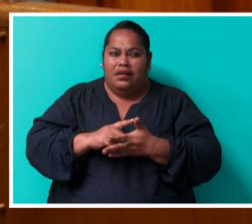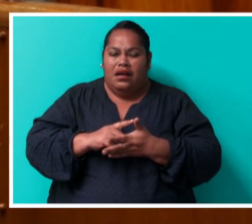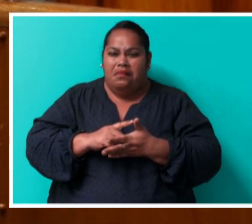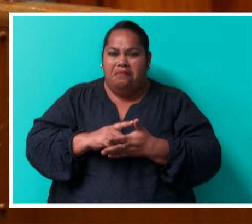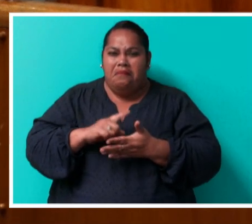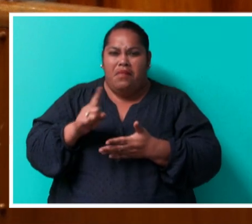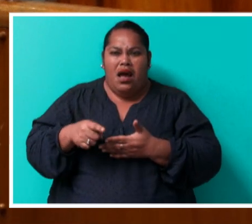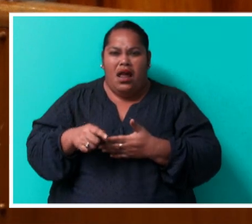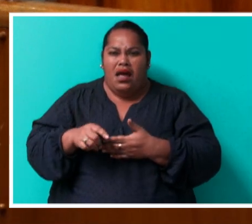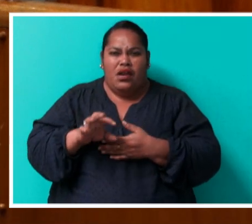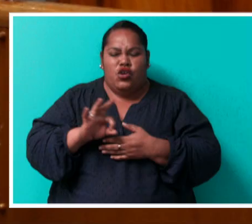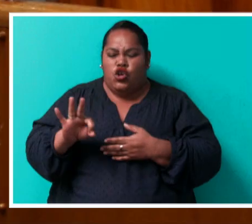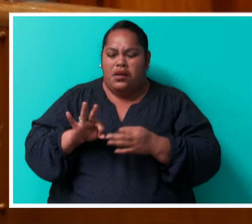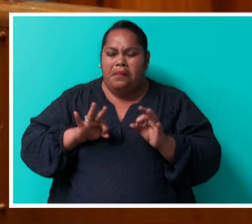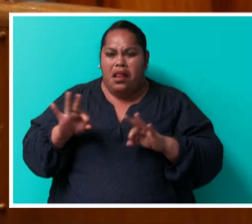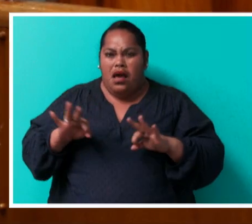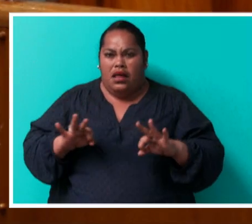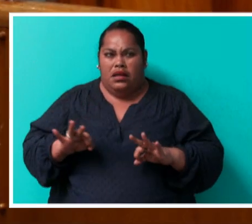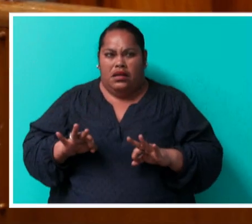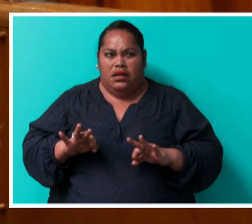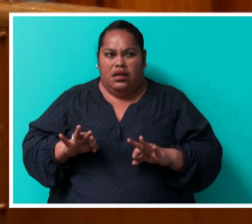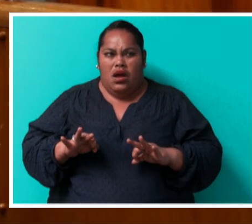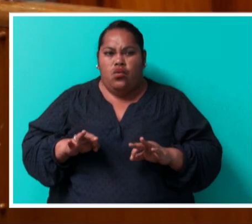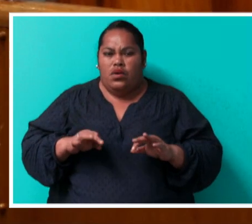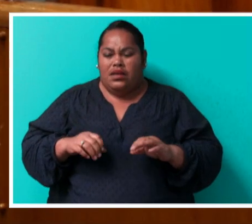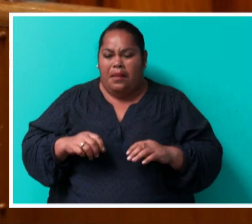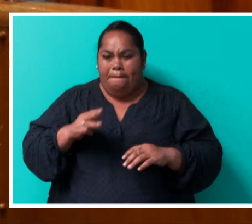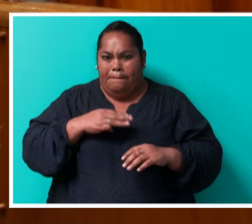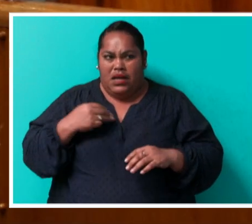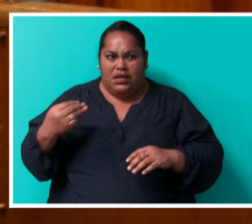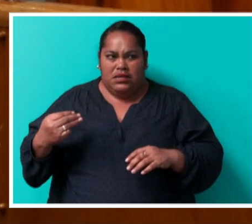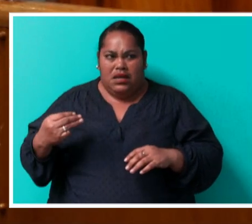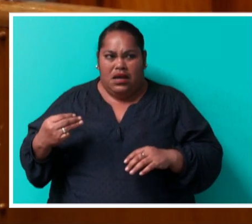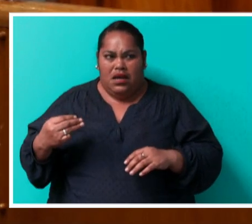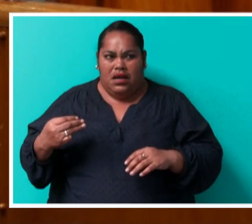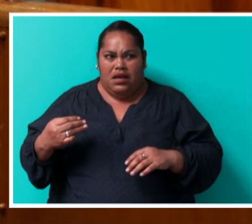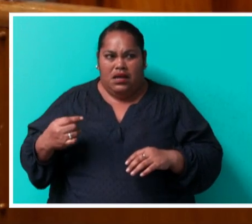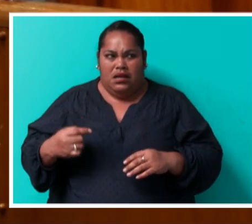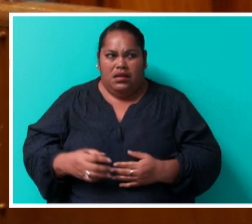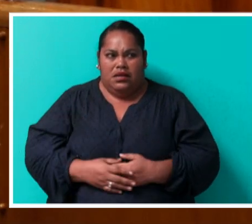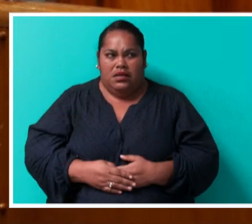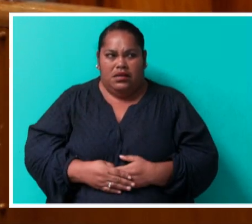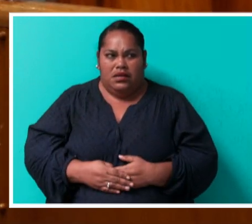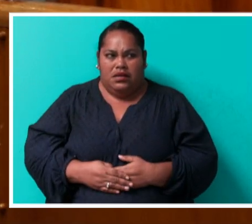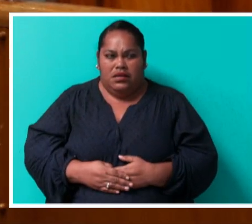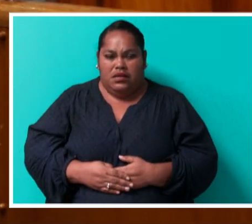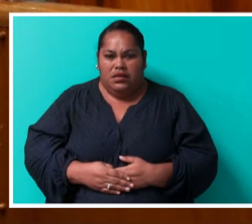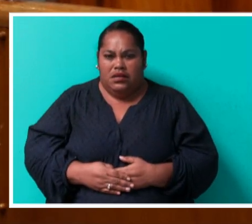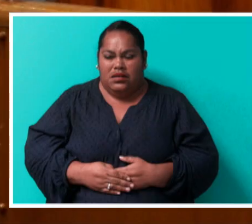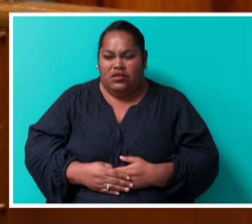plan that this ministerial statement would cut across that